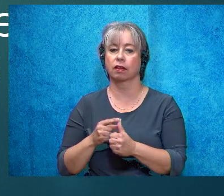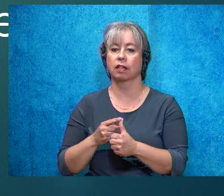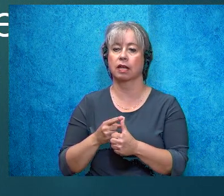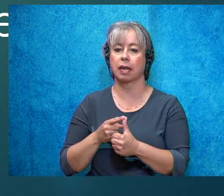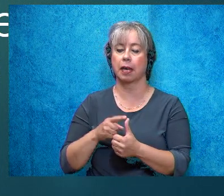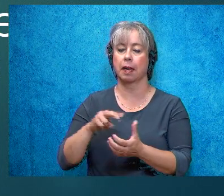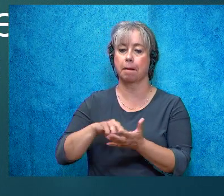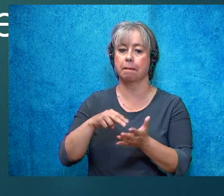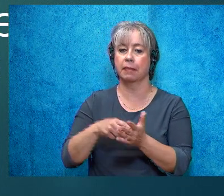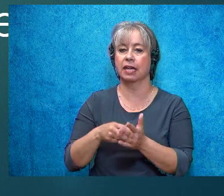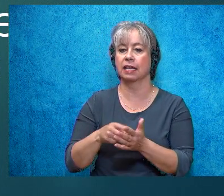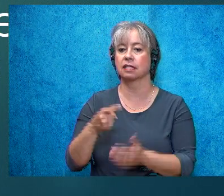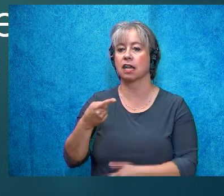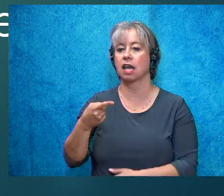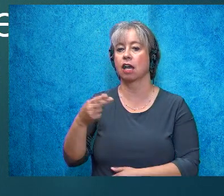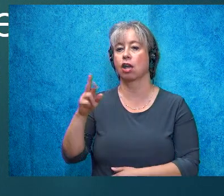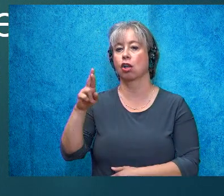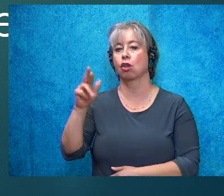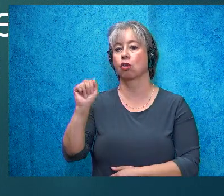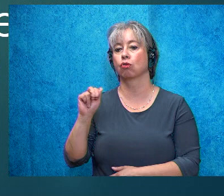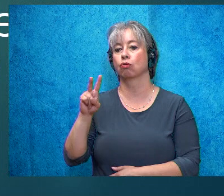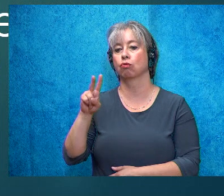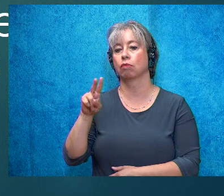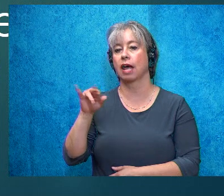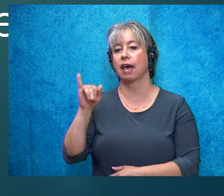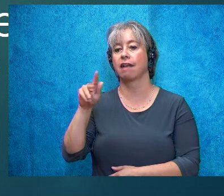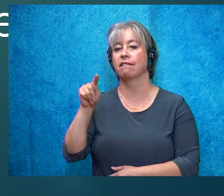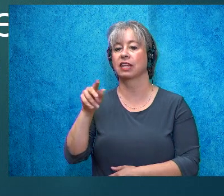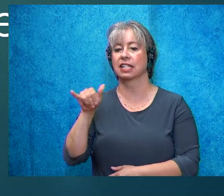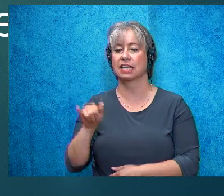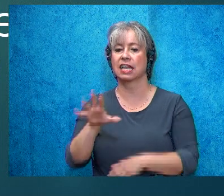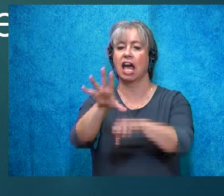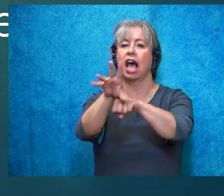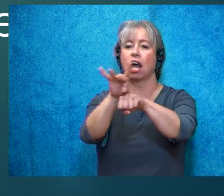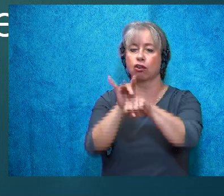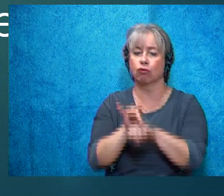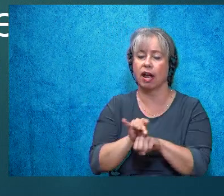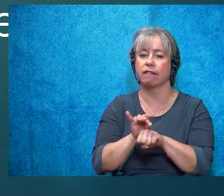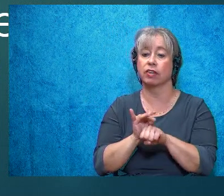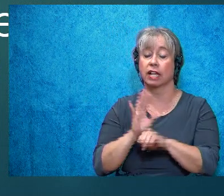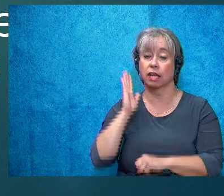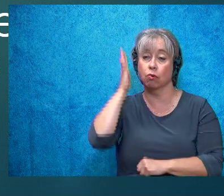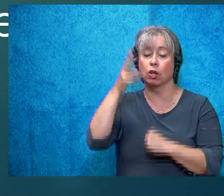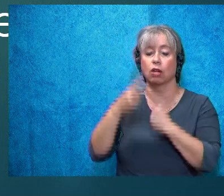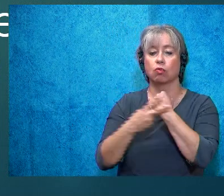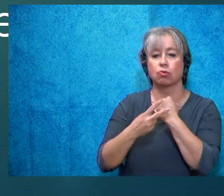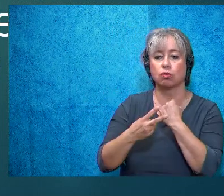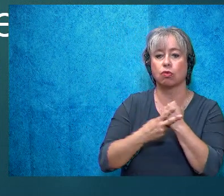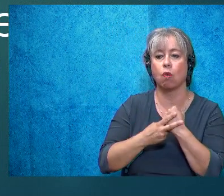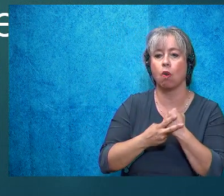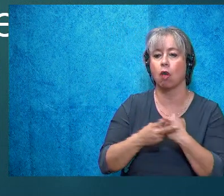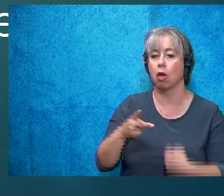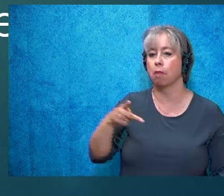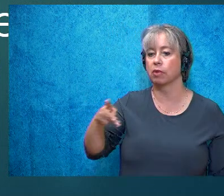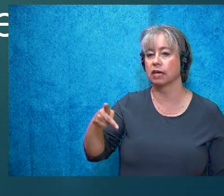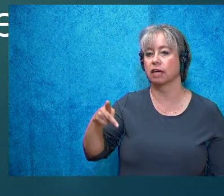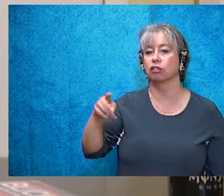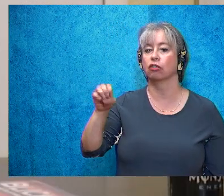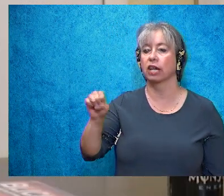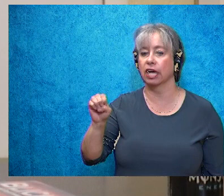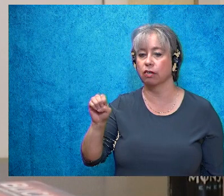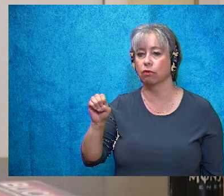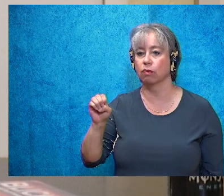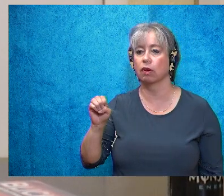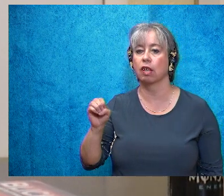gravity. So the work I do against gravity is going to store that object's potential energy